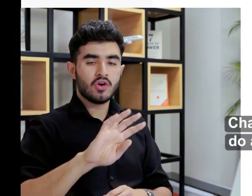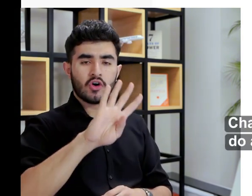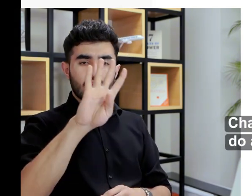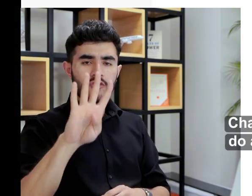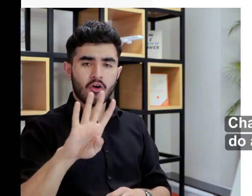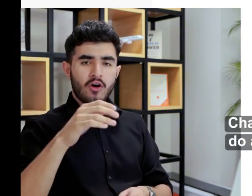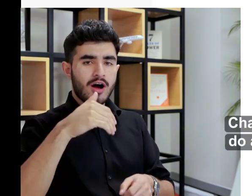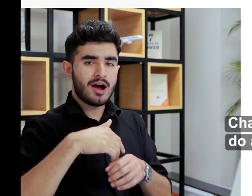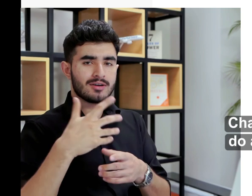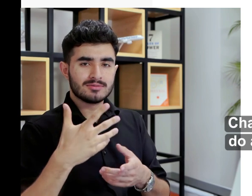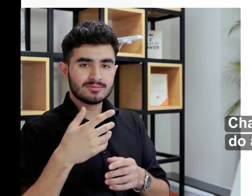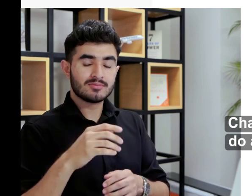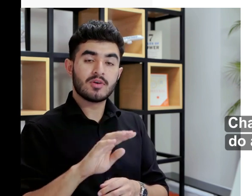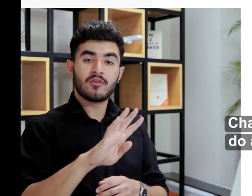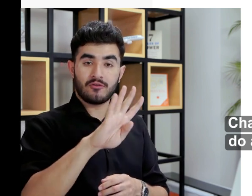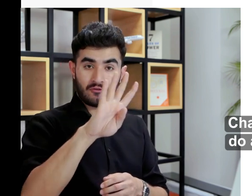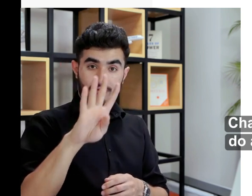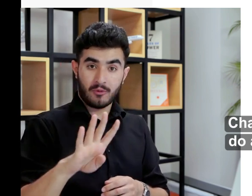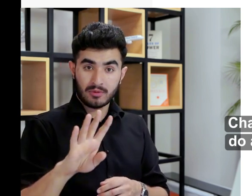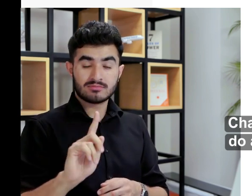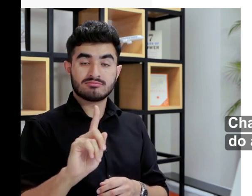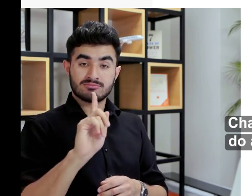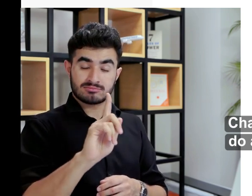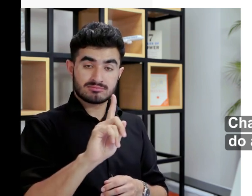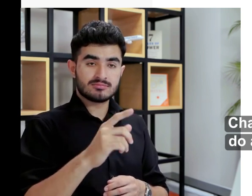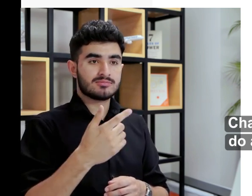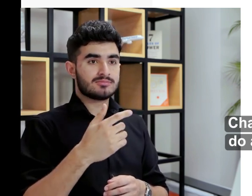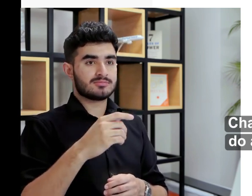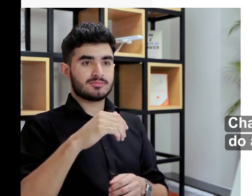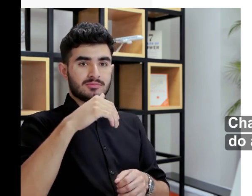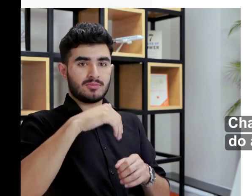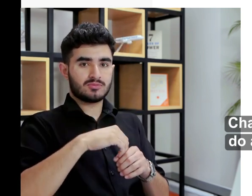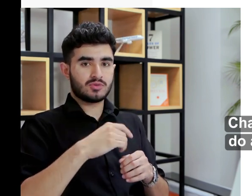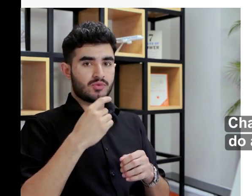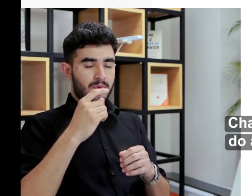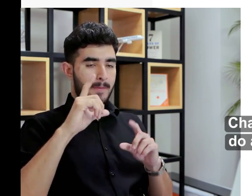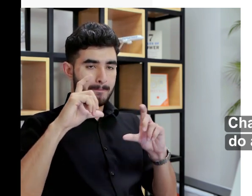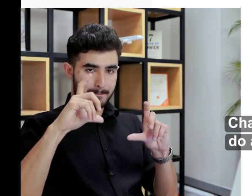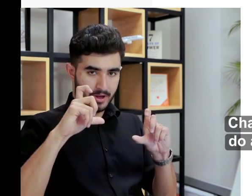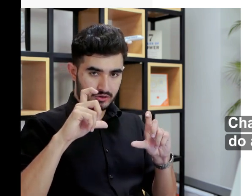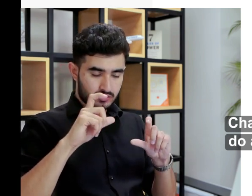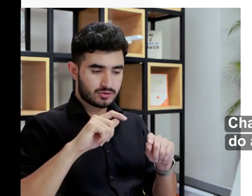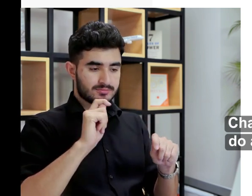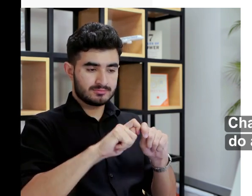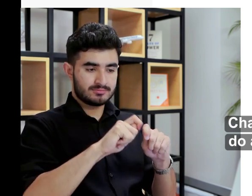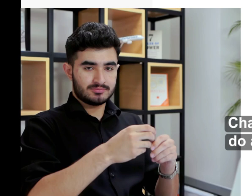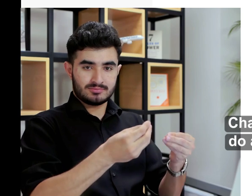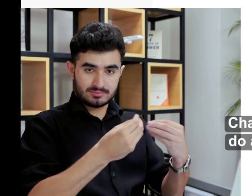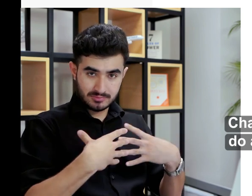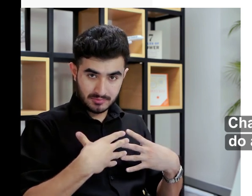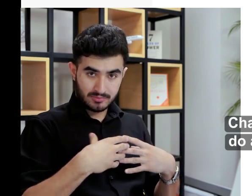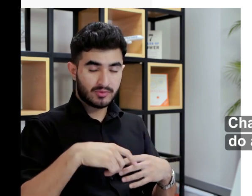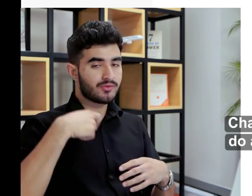ChatGPT 4.0 is the premium version that can do a lot more than just text-based responses.